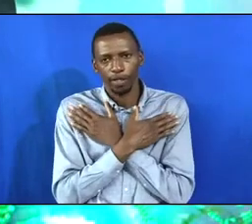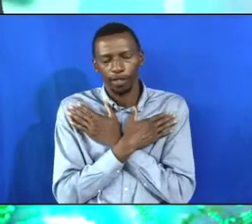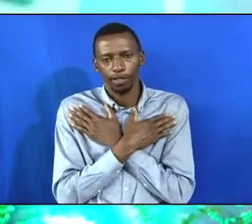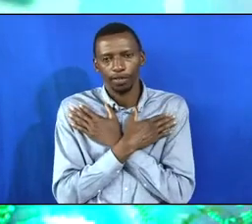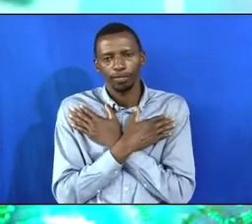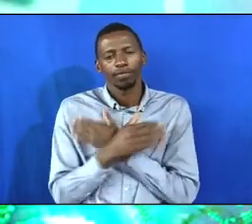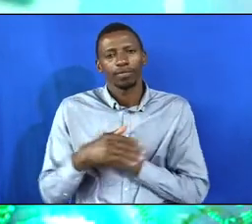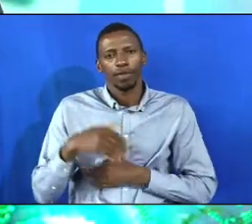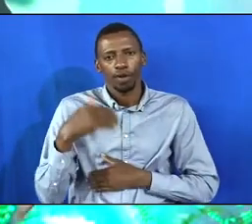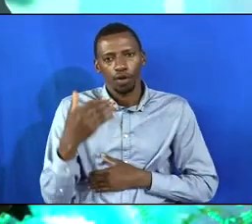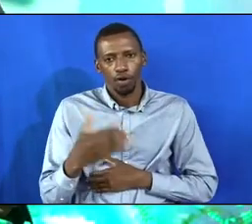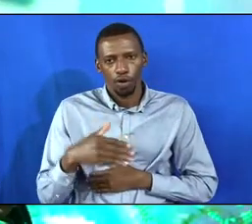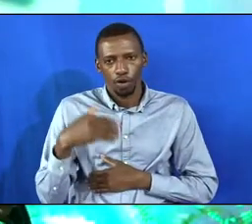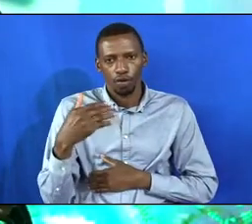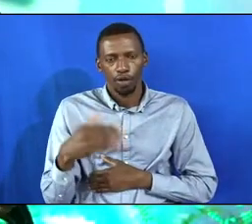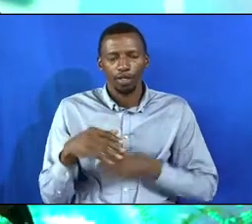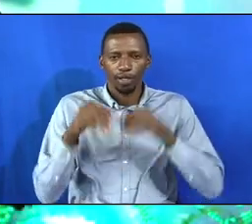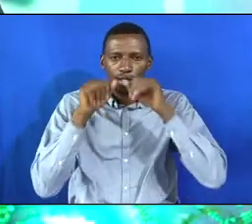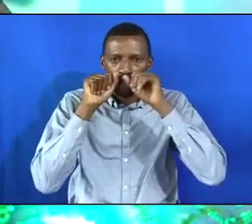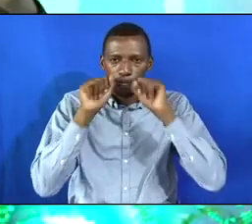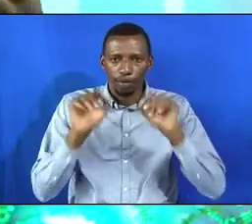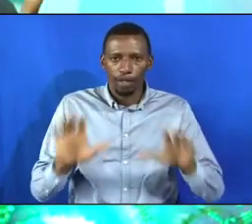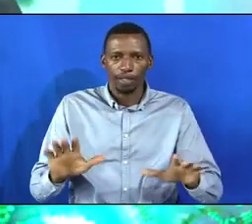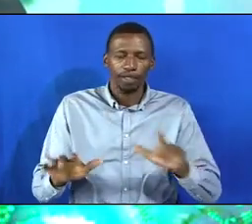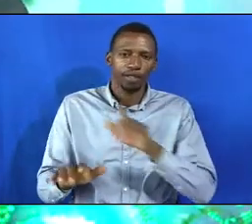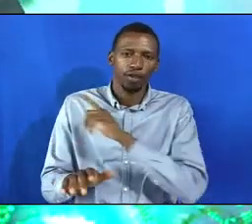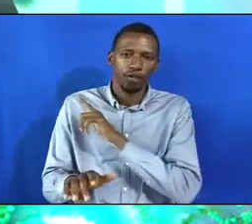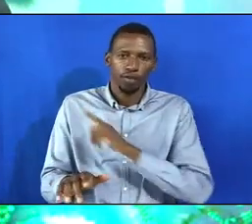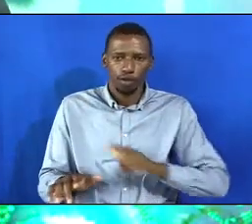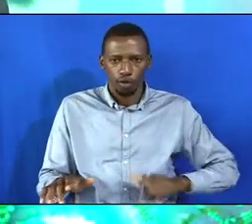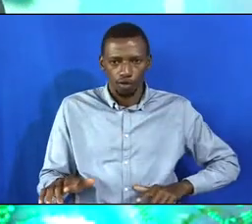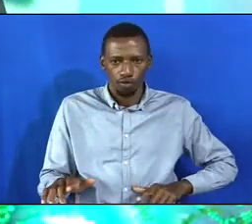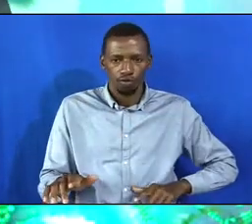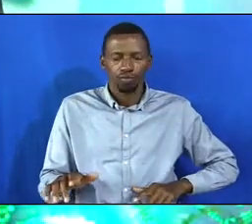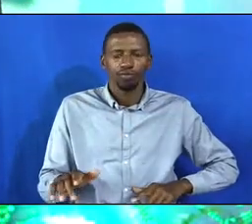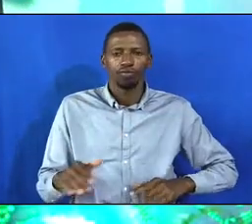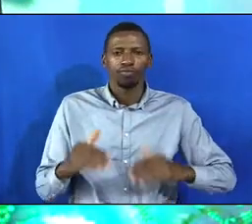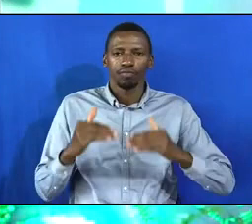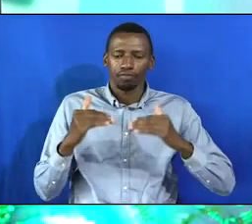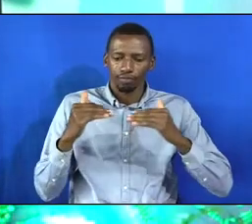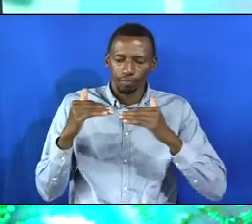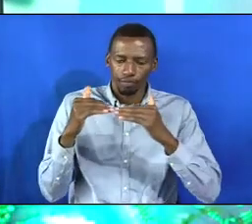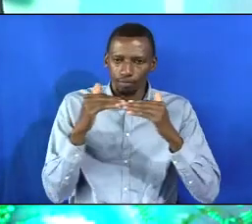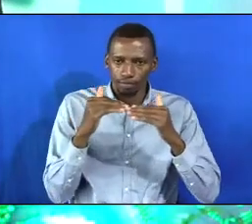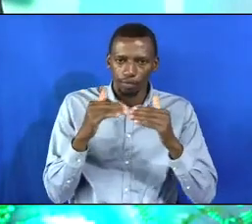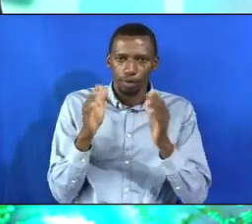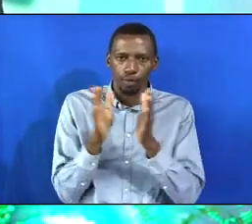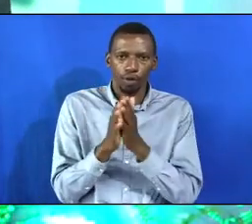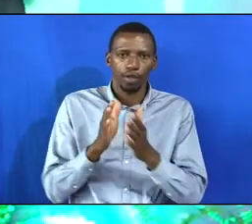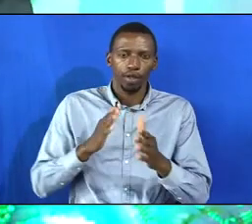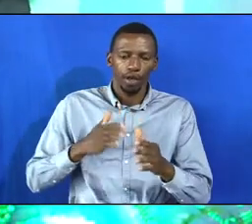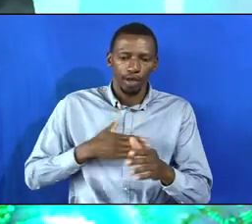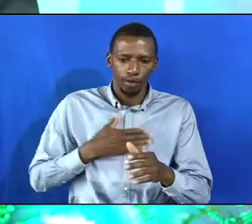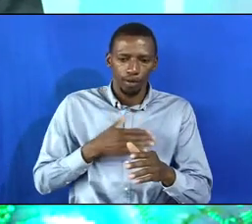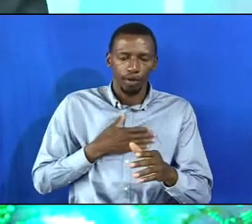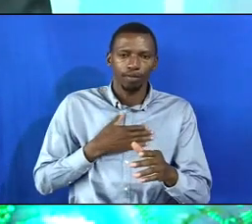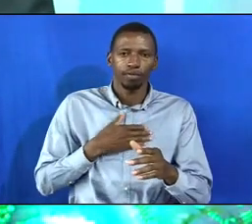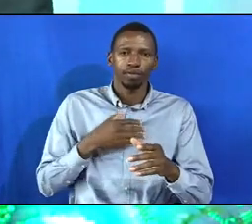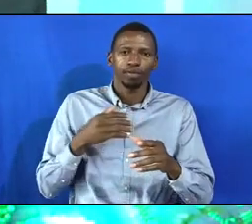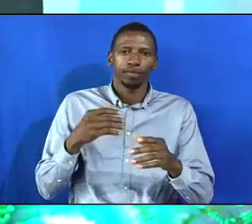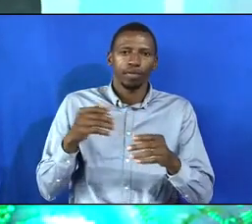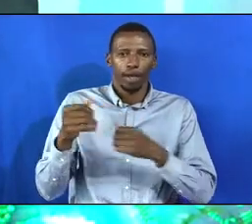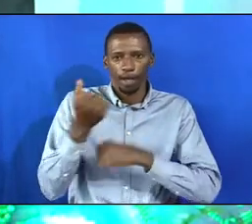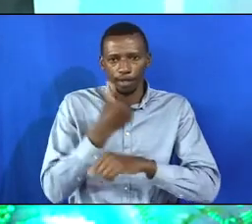and often the blessings of the Lord are commensurate with our outreach activities. So this one's who